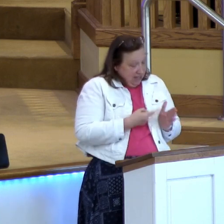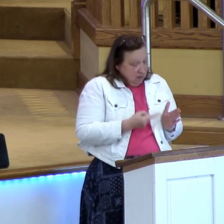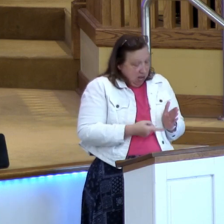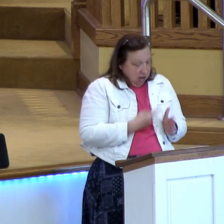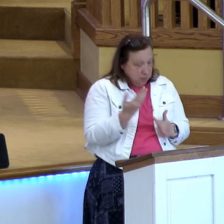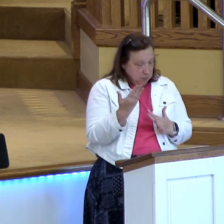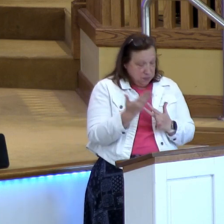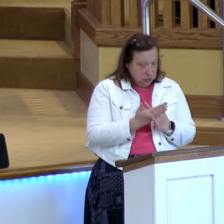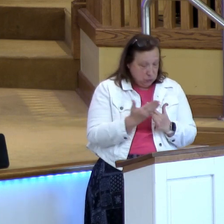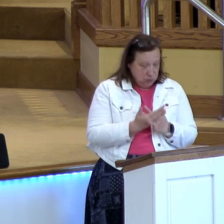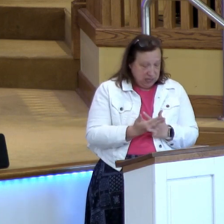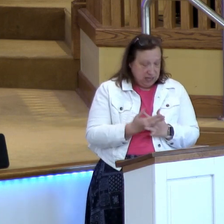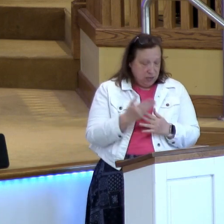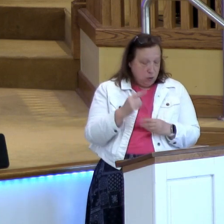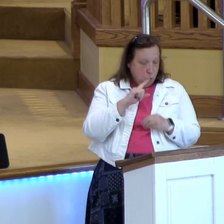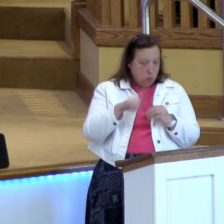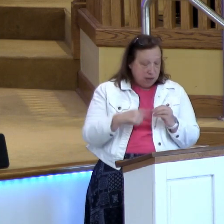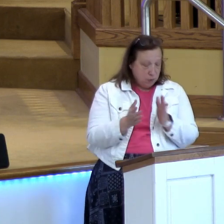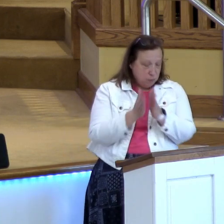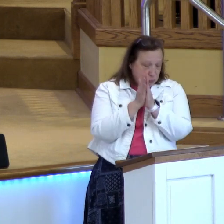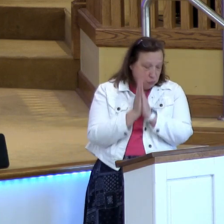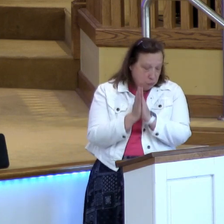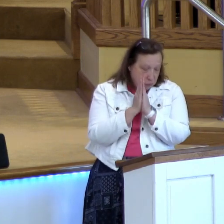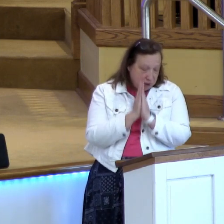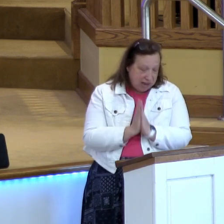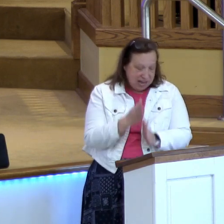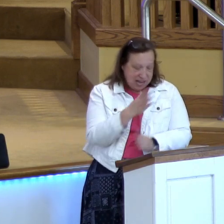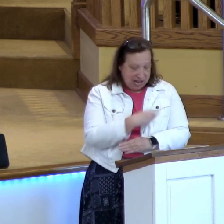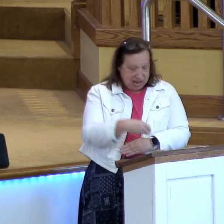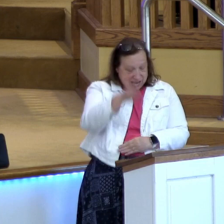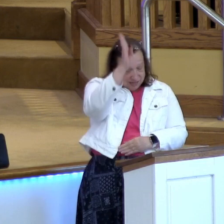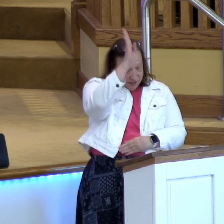Sometimes between your prayers and God's